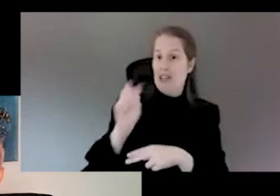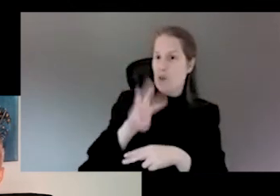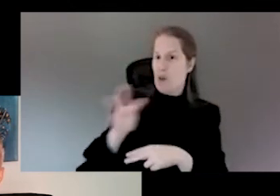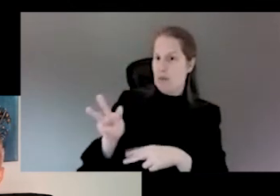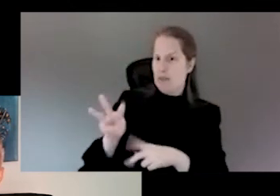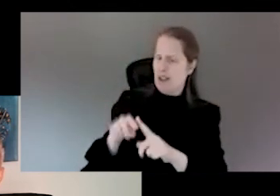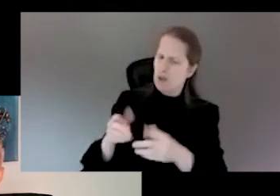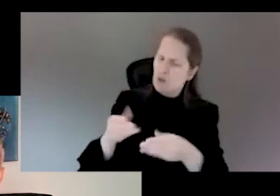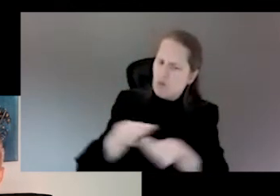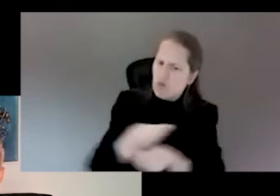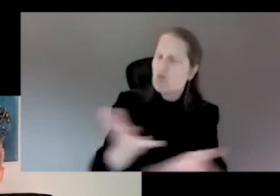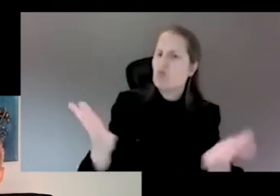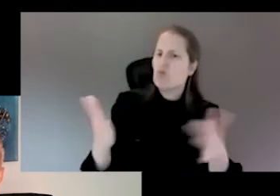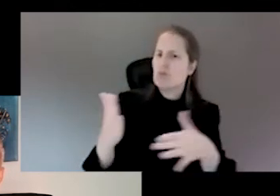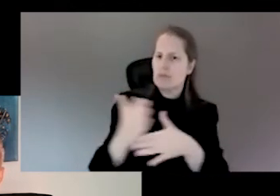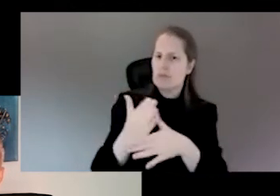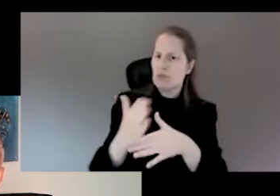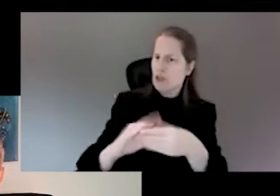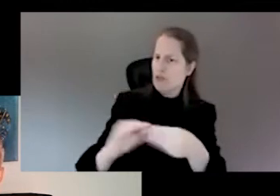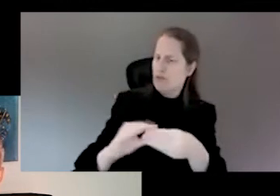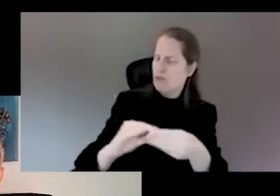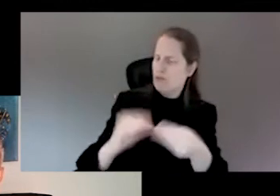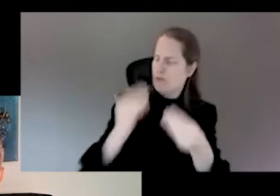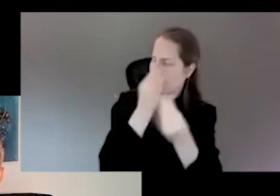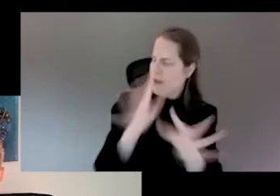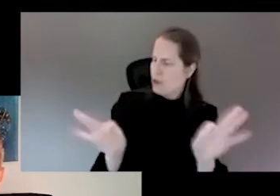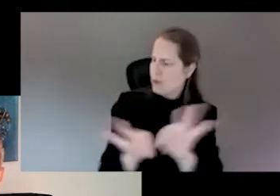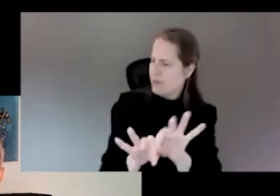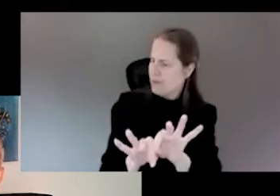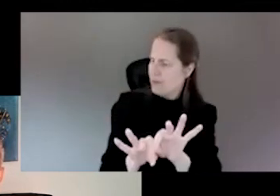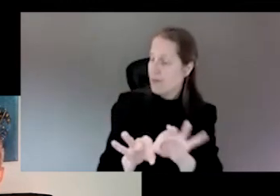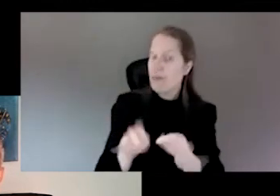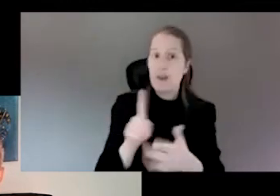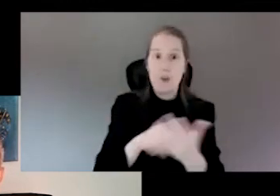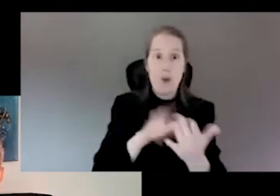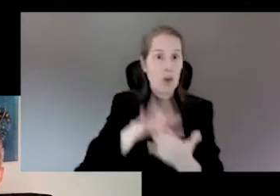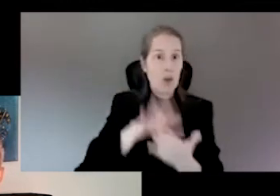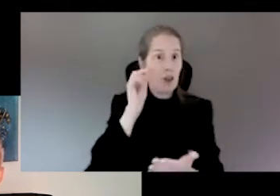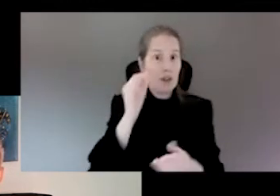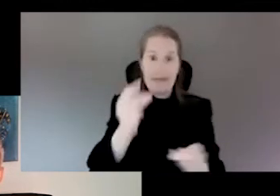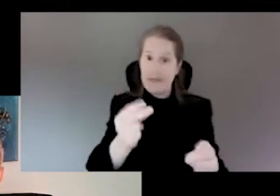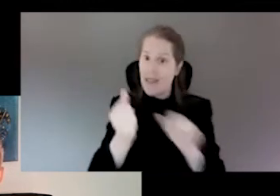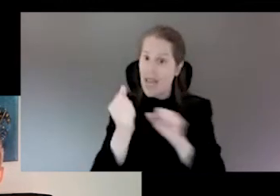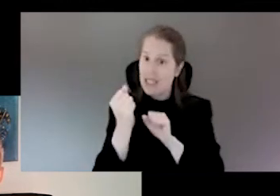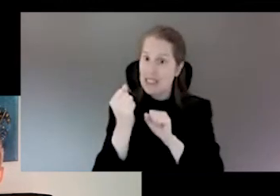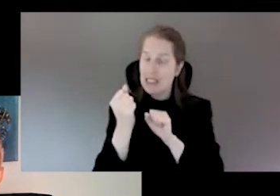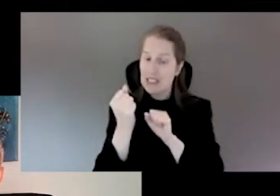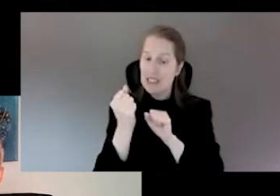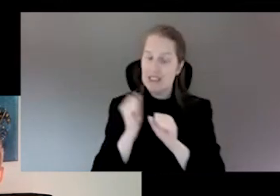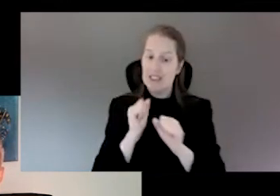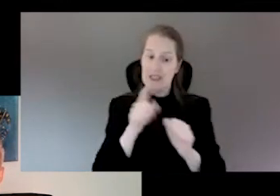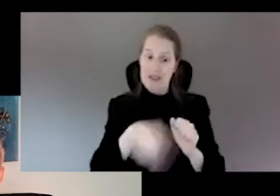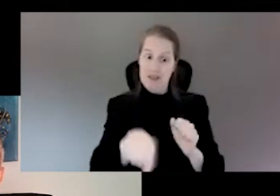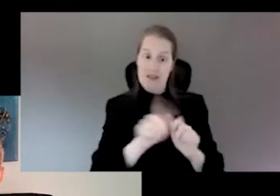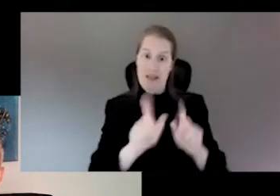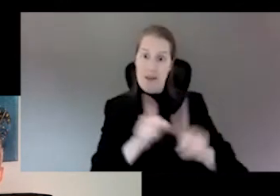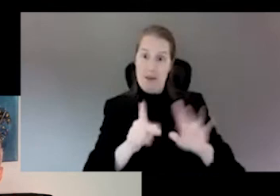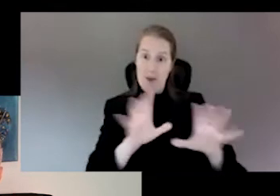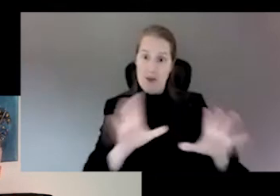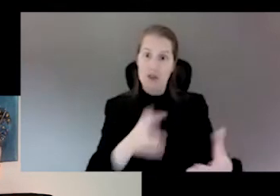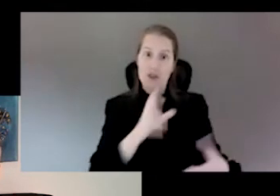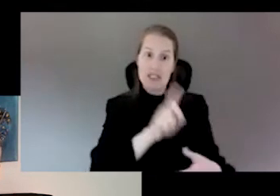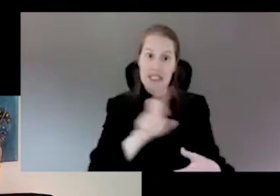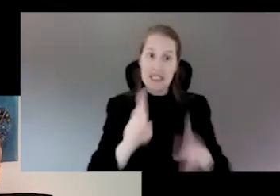of information. We soon realized very quickly that our population living